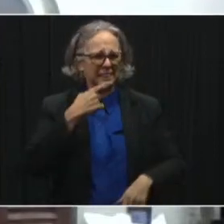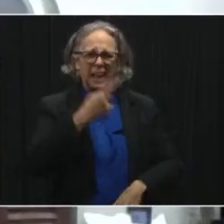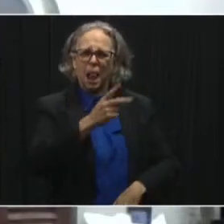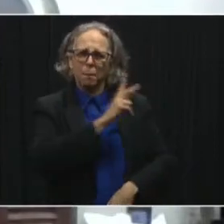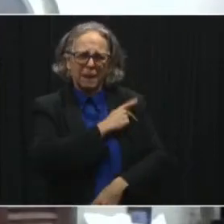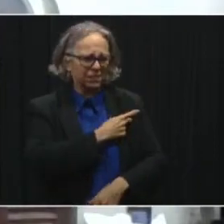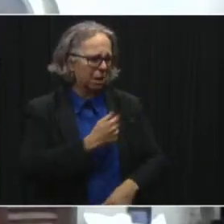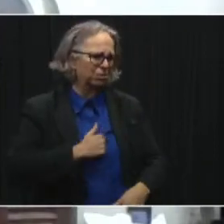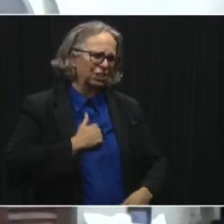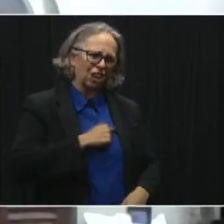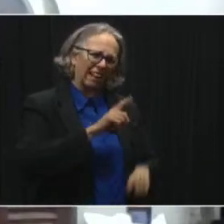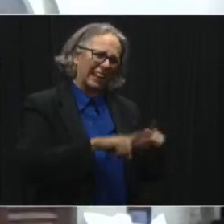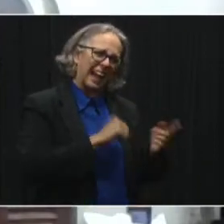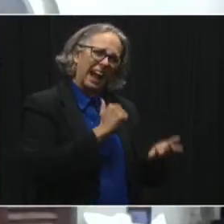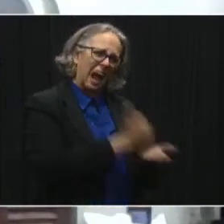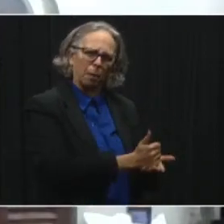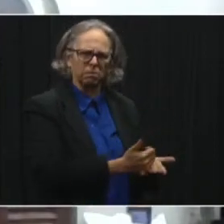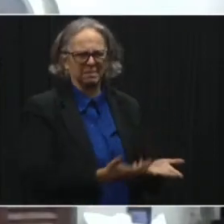So,